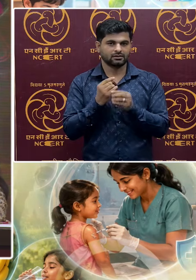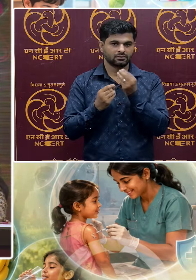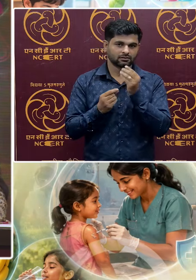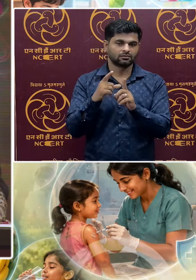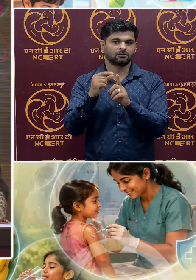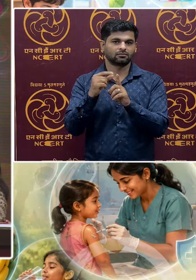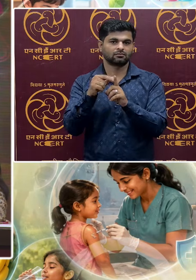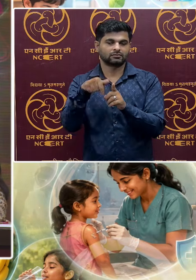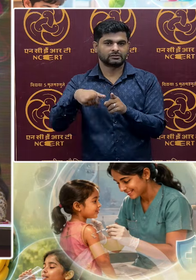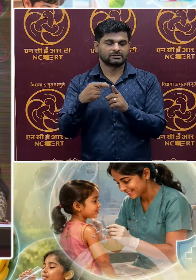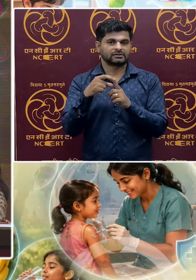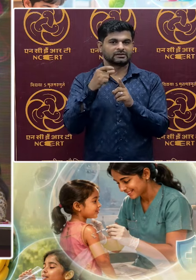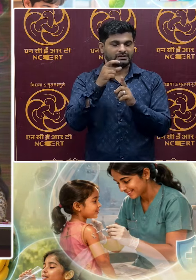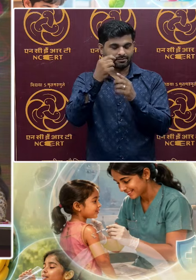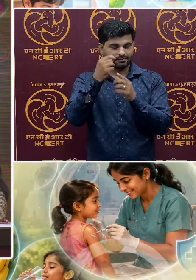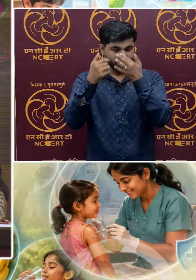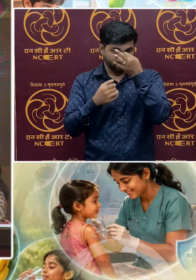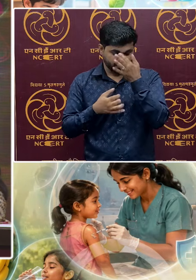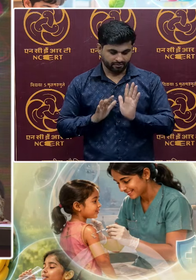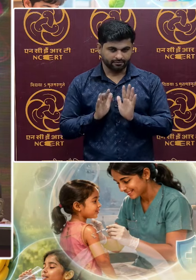prevent communicable diseases. But, sir,